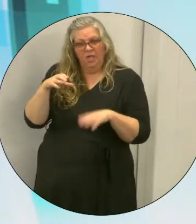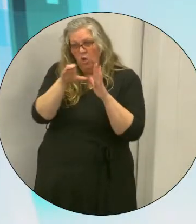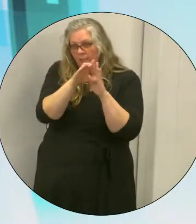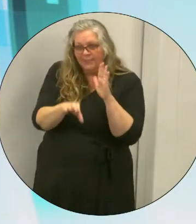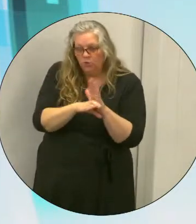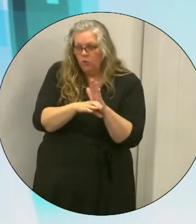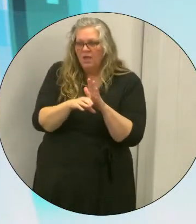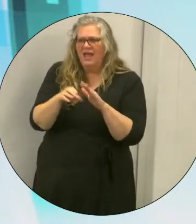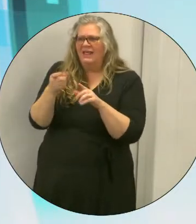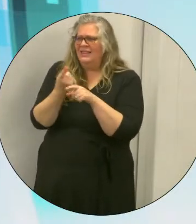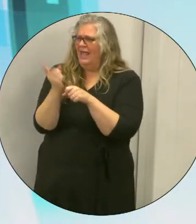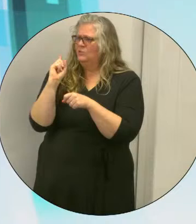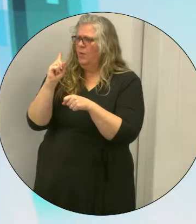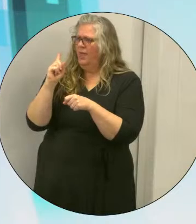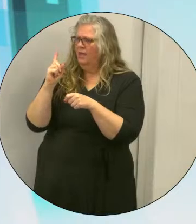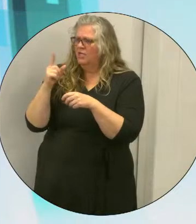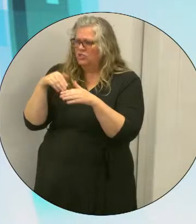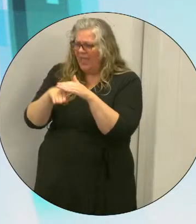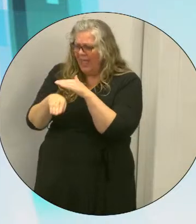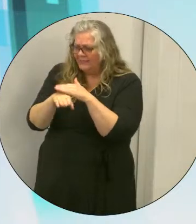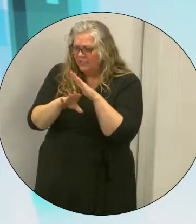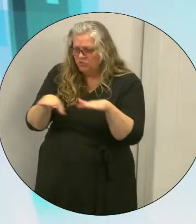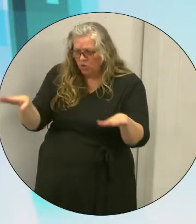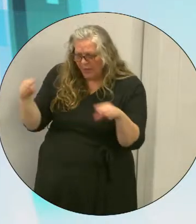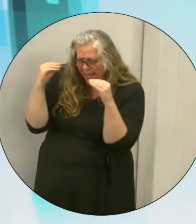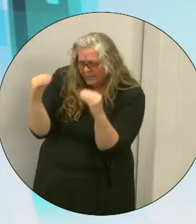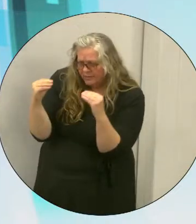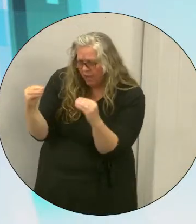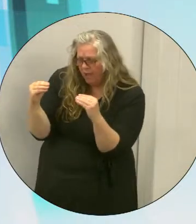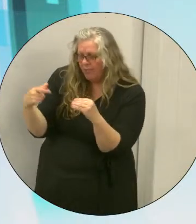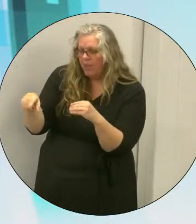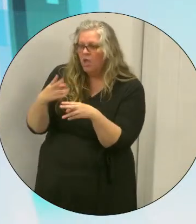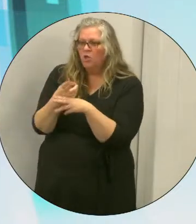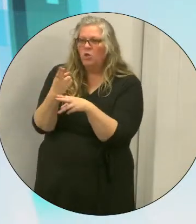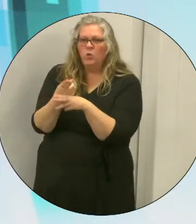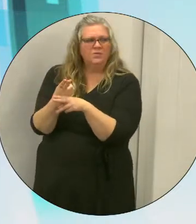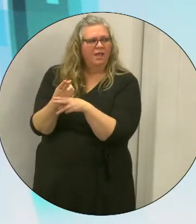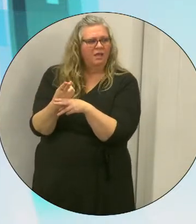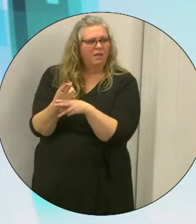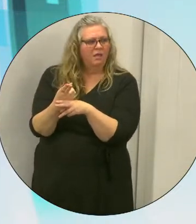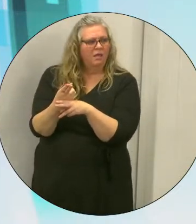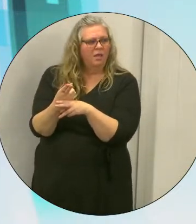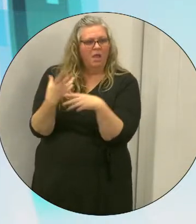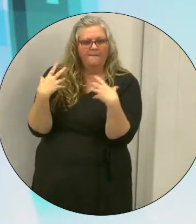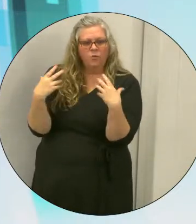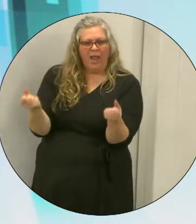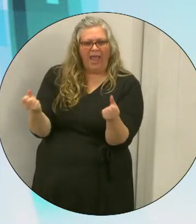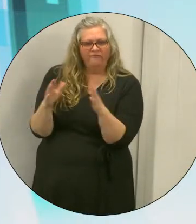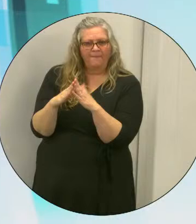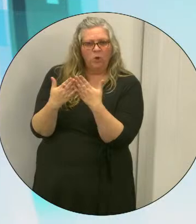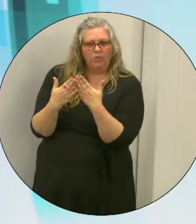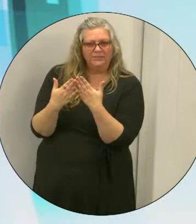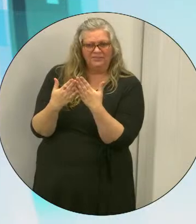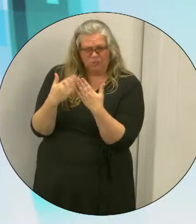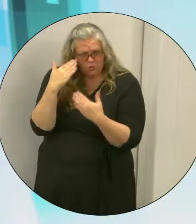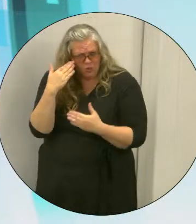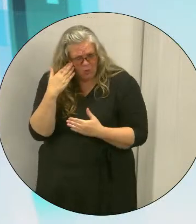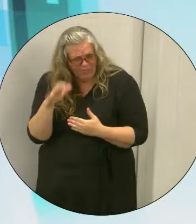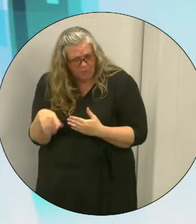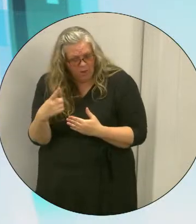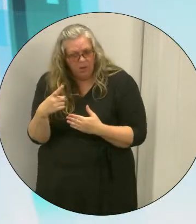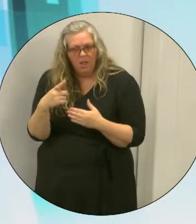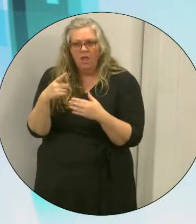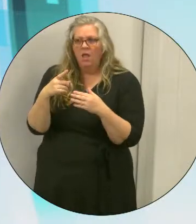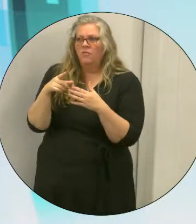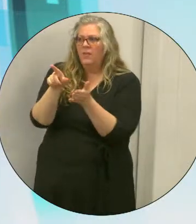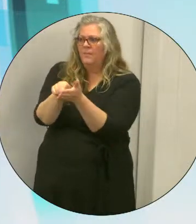her position to access children and indoctrinate them using Brave books. Are you familiar with Brave books? The publisher